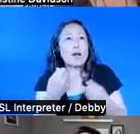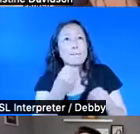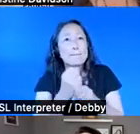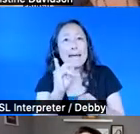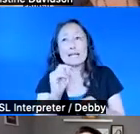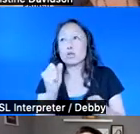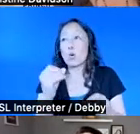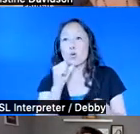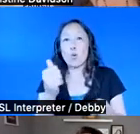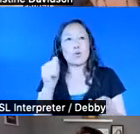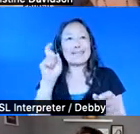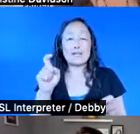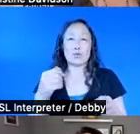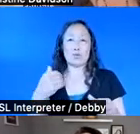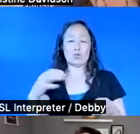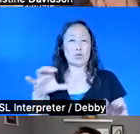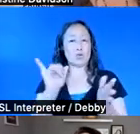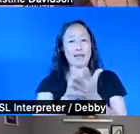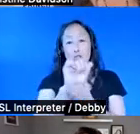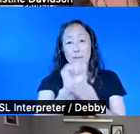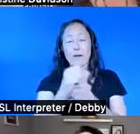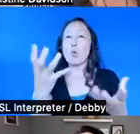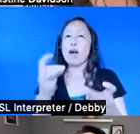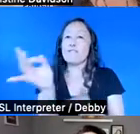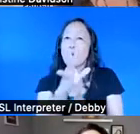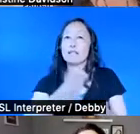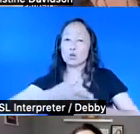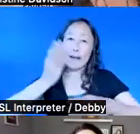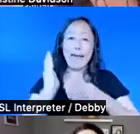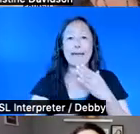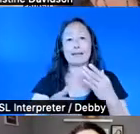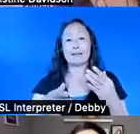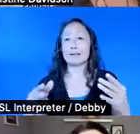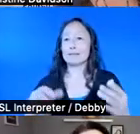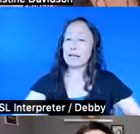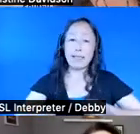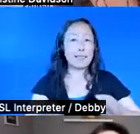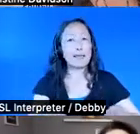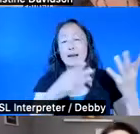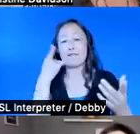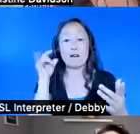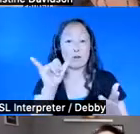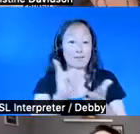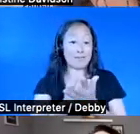the violence to end. And that's where this, eliminating compliancy comes in.